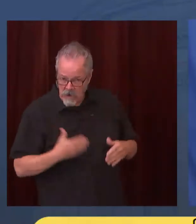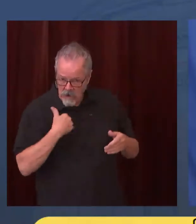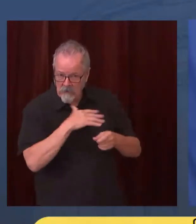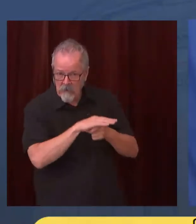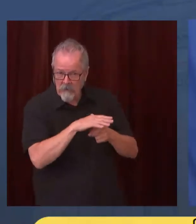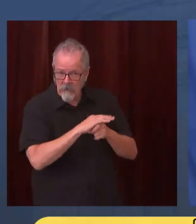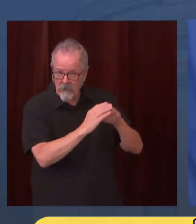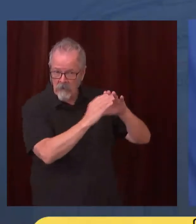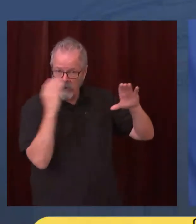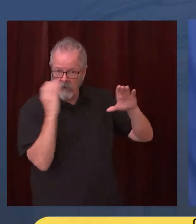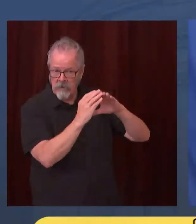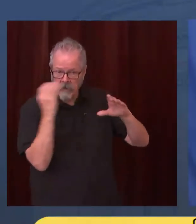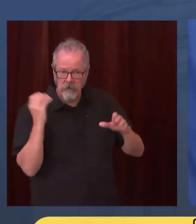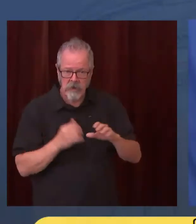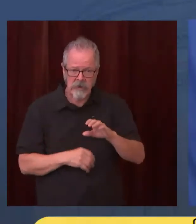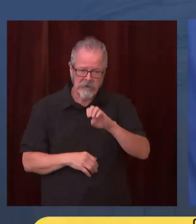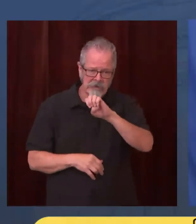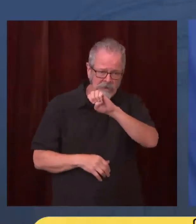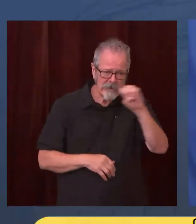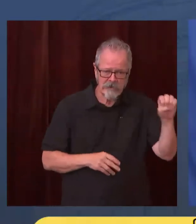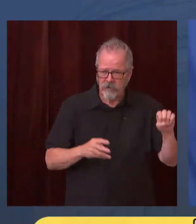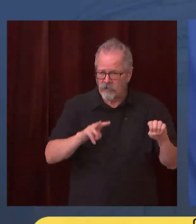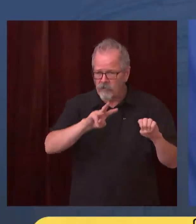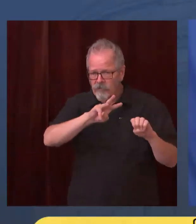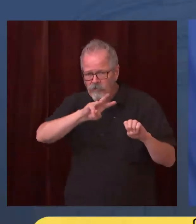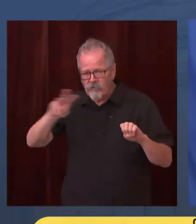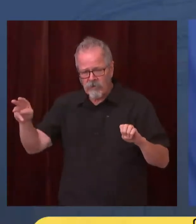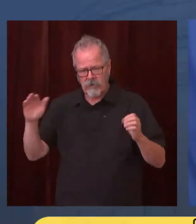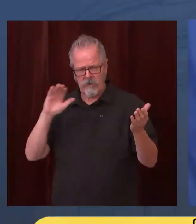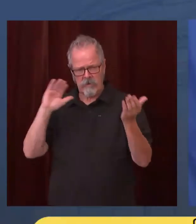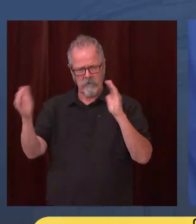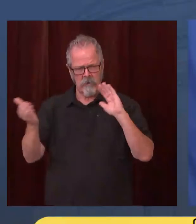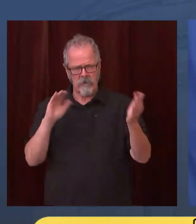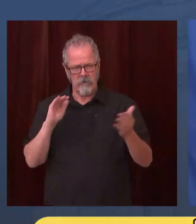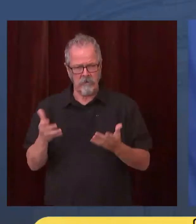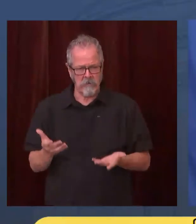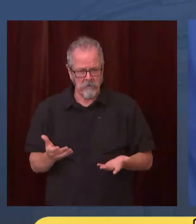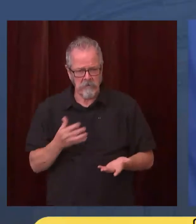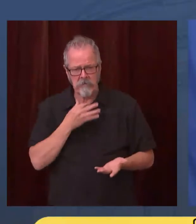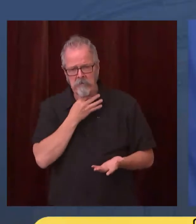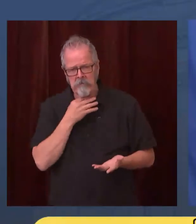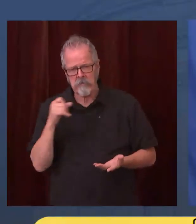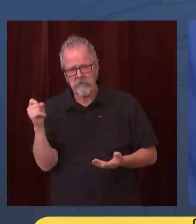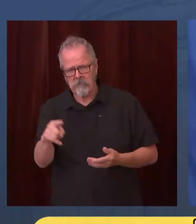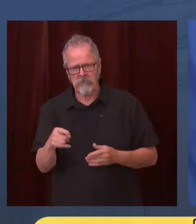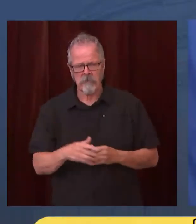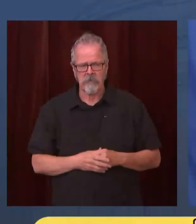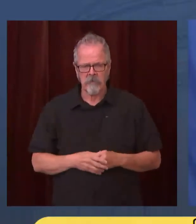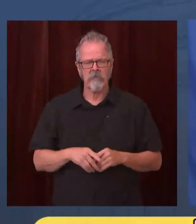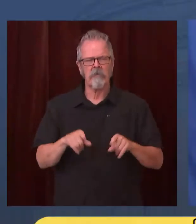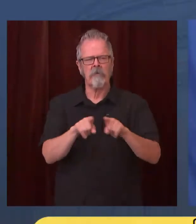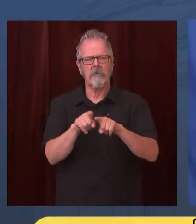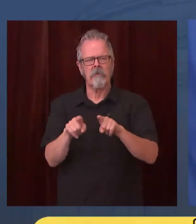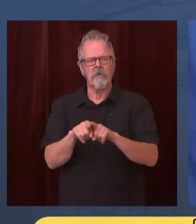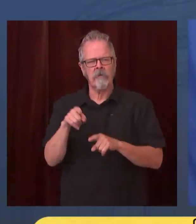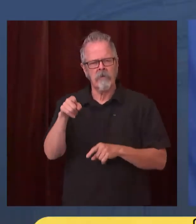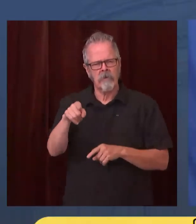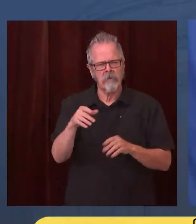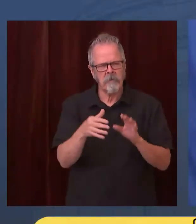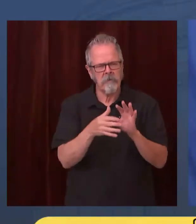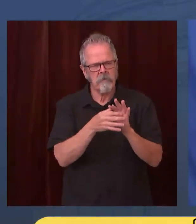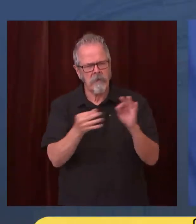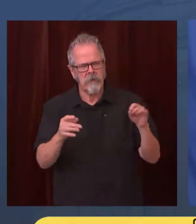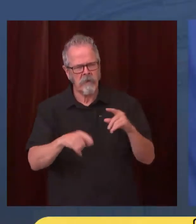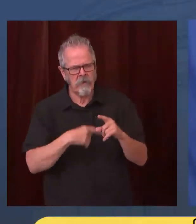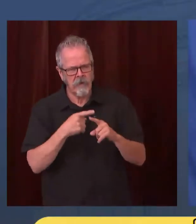side? And then secondly, you mentioned some super spreader events. What about churches, outdoor events, and the